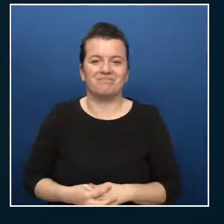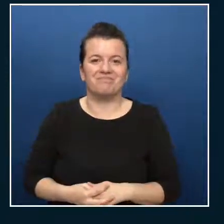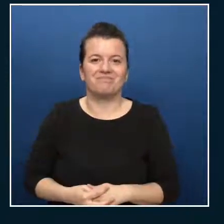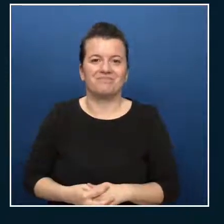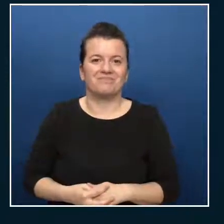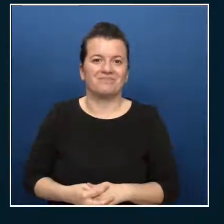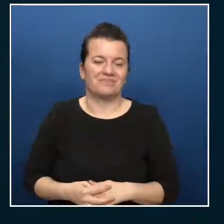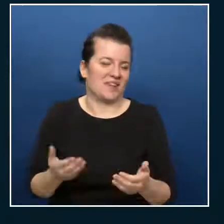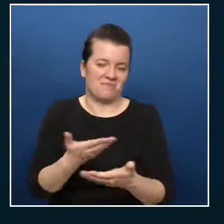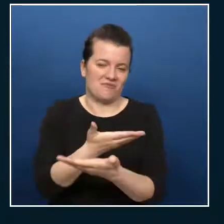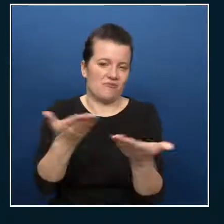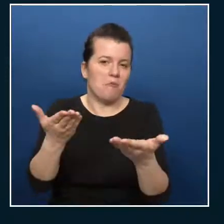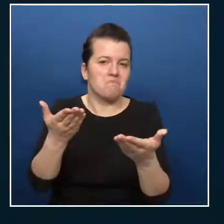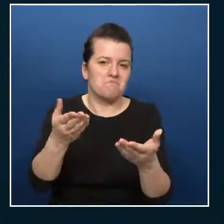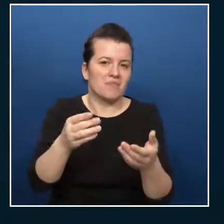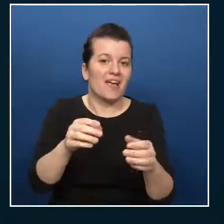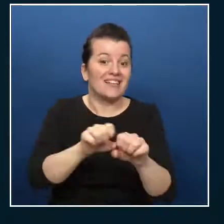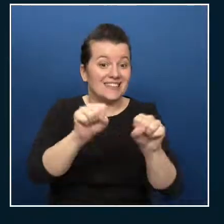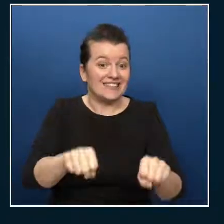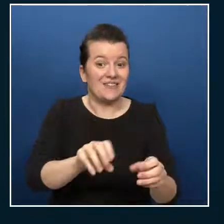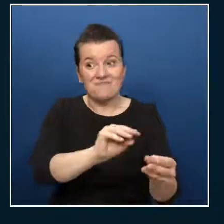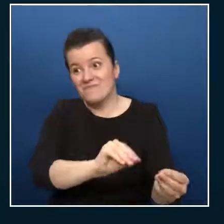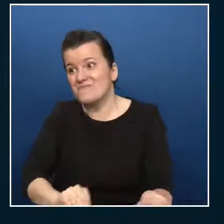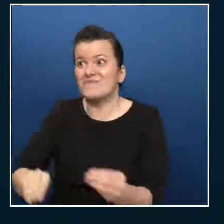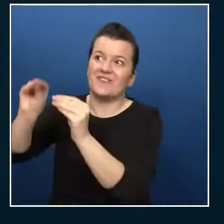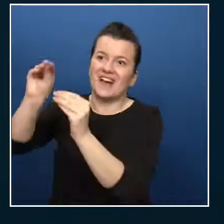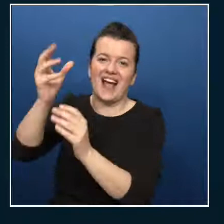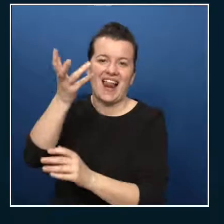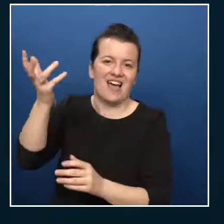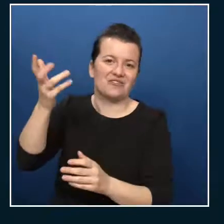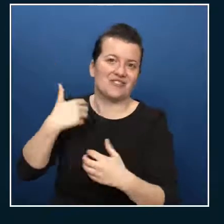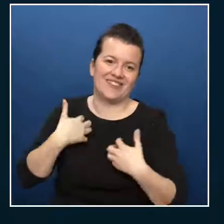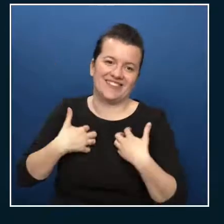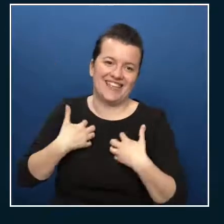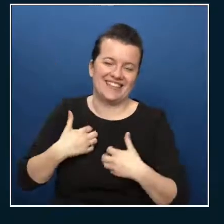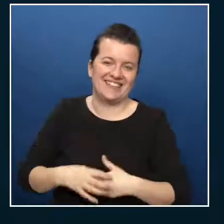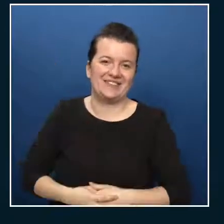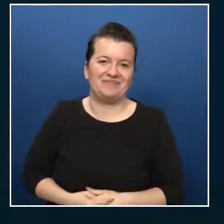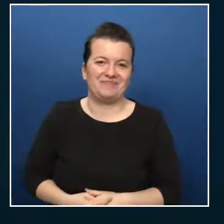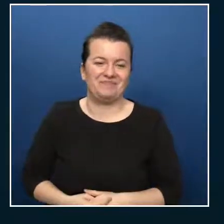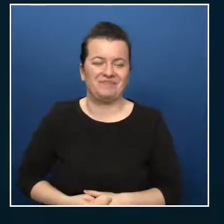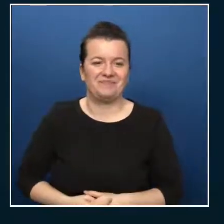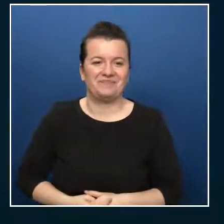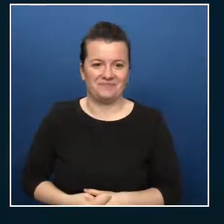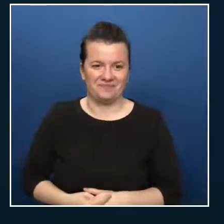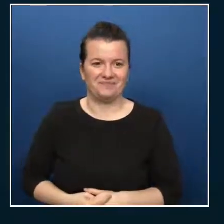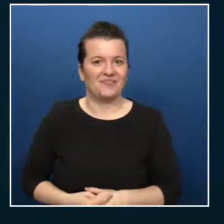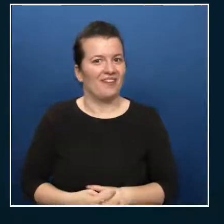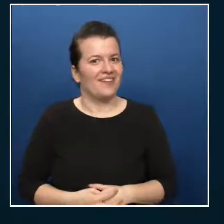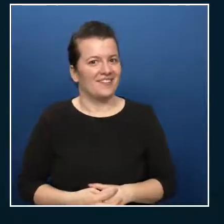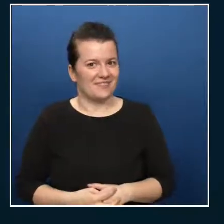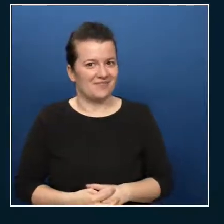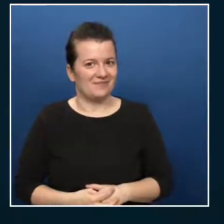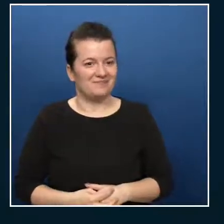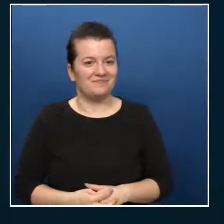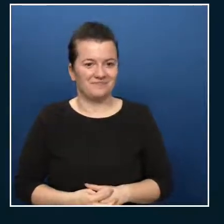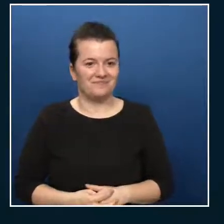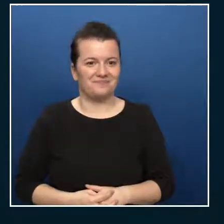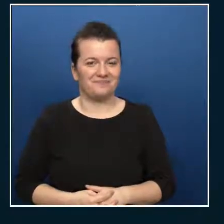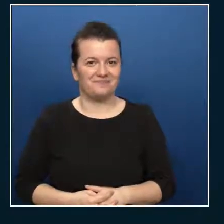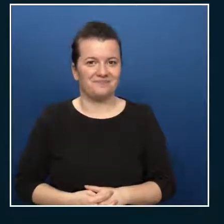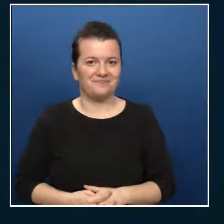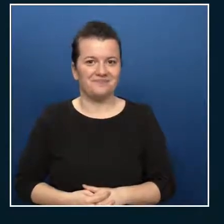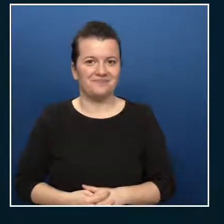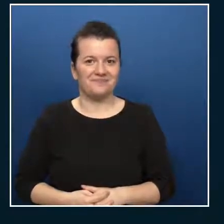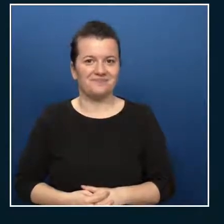cloud. So I'm excited. Yeah, sounds like a great role. And well, you mentioned your